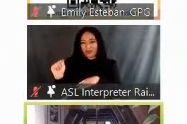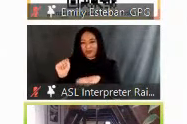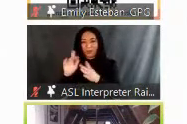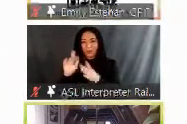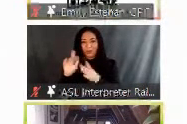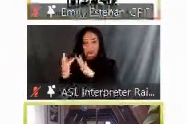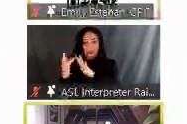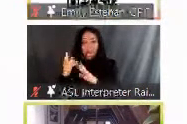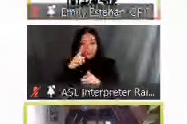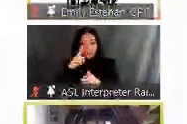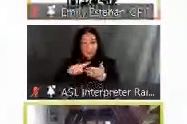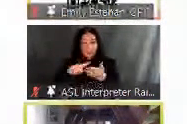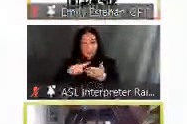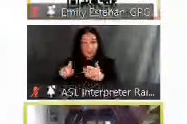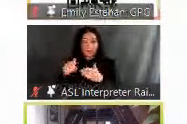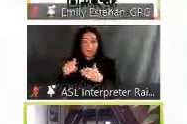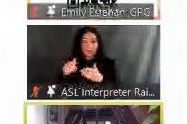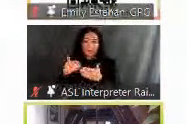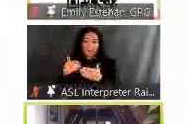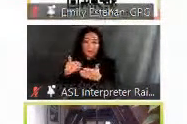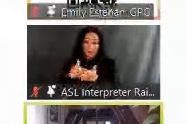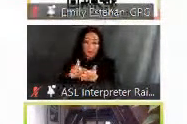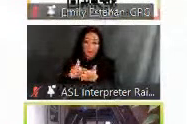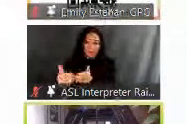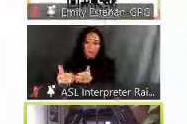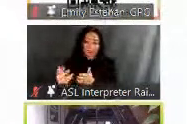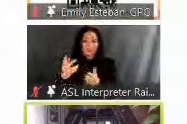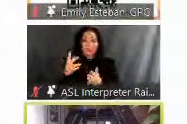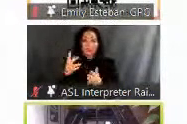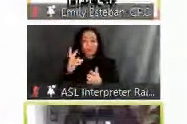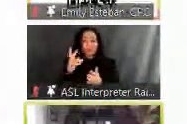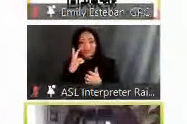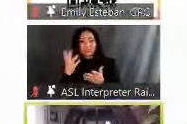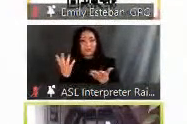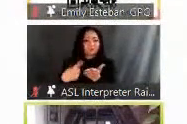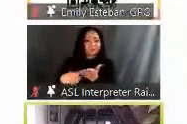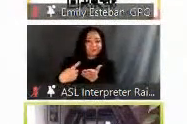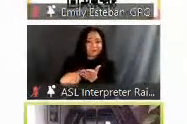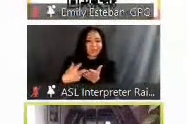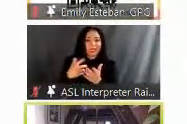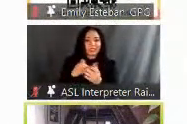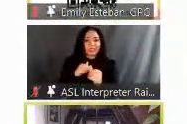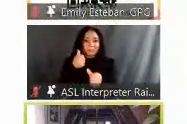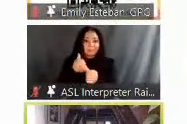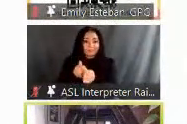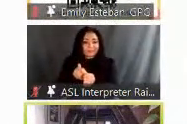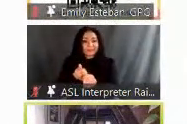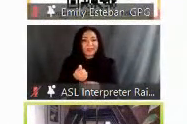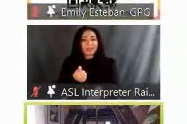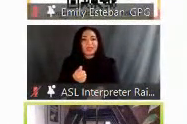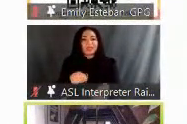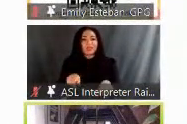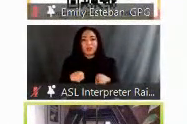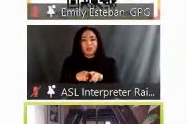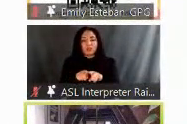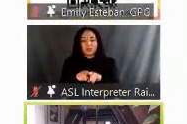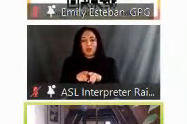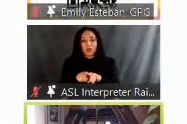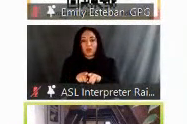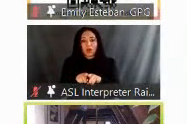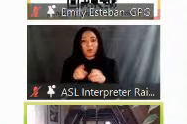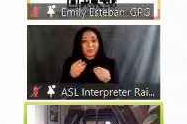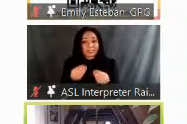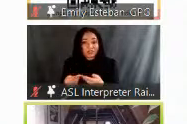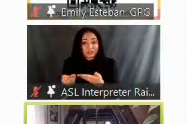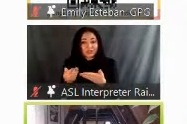frequently for materials we'll be discussing at our next meeting and to stay up to date. We also remind you that all materials are formally